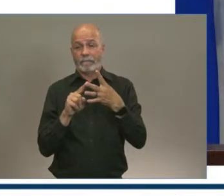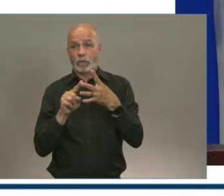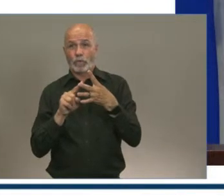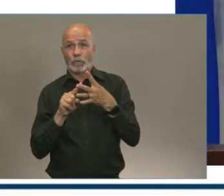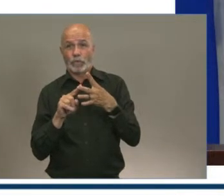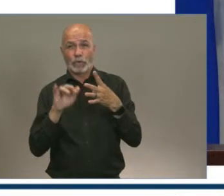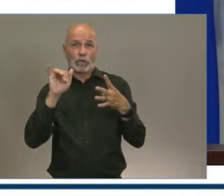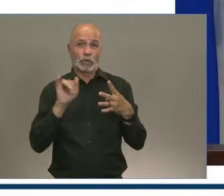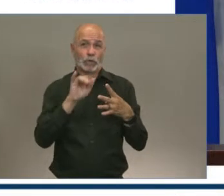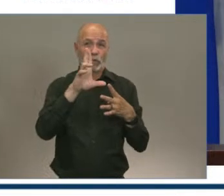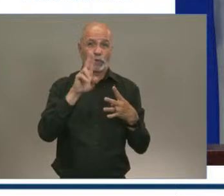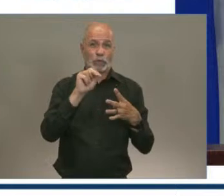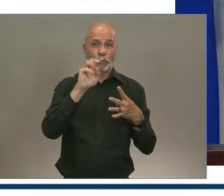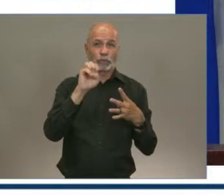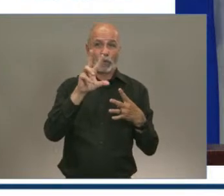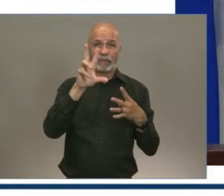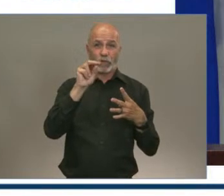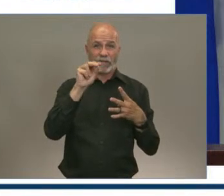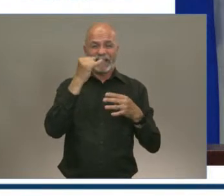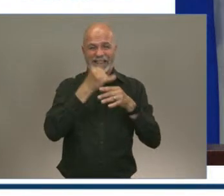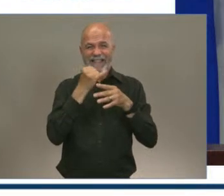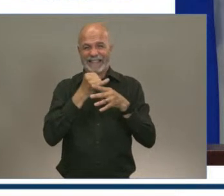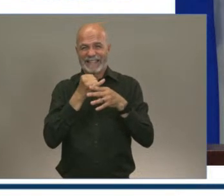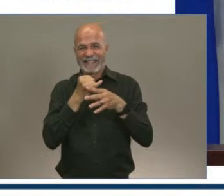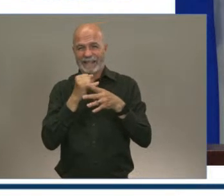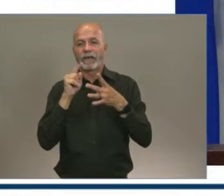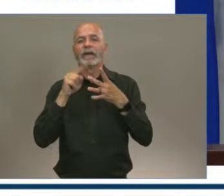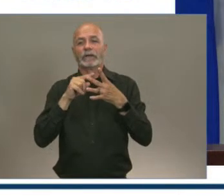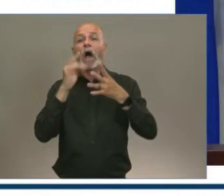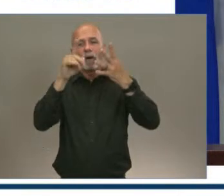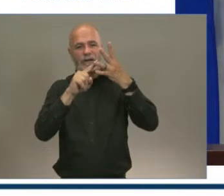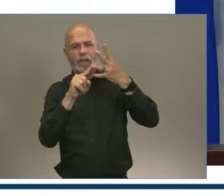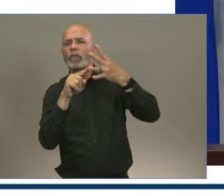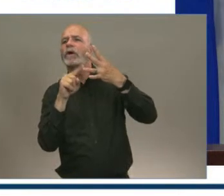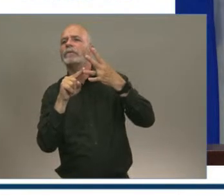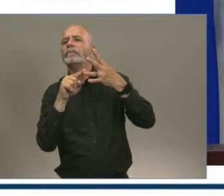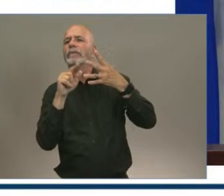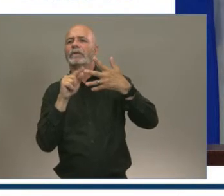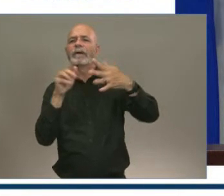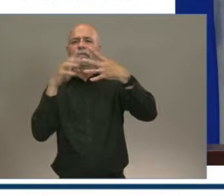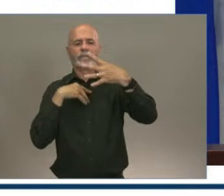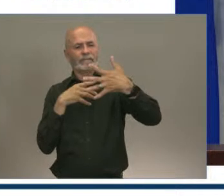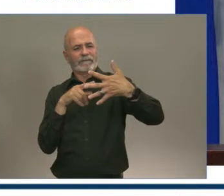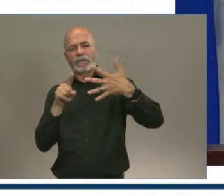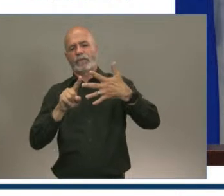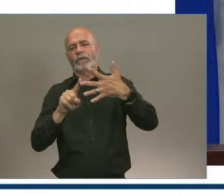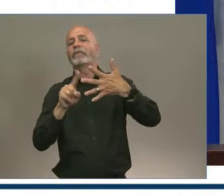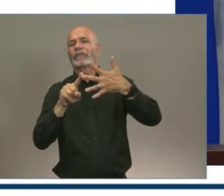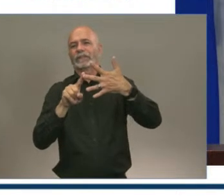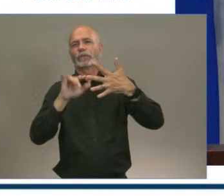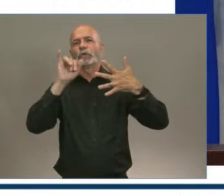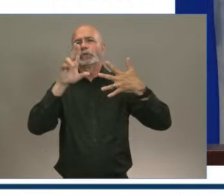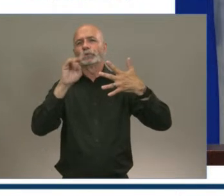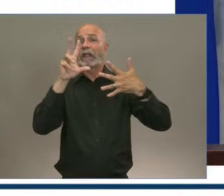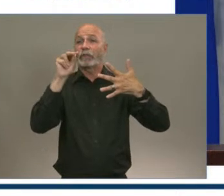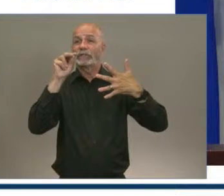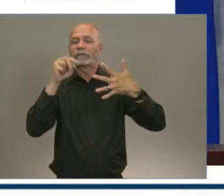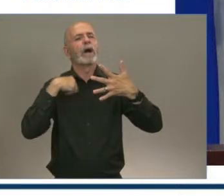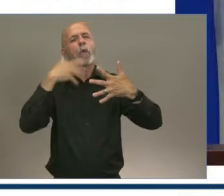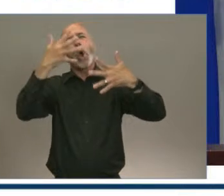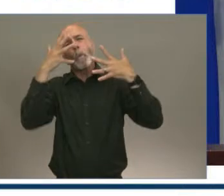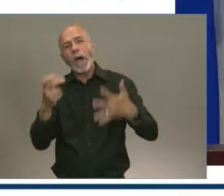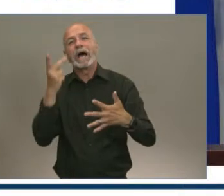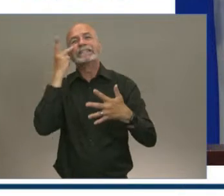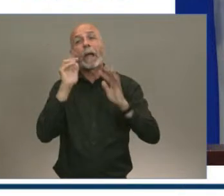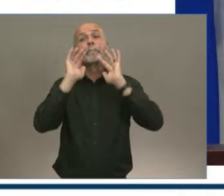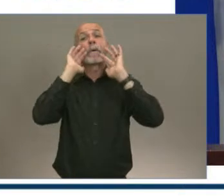well, looking at that 2-week period. But I'd like to see a potential Atlantic bubble, if all goes well,